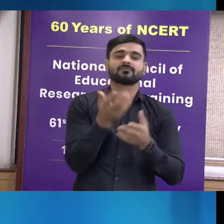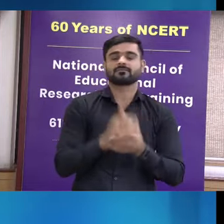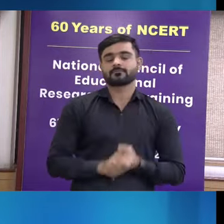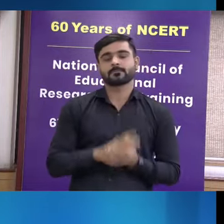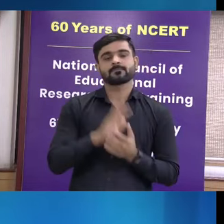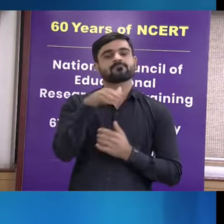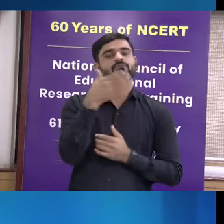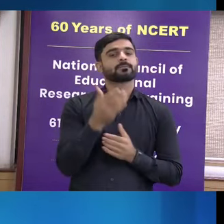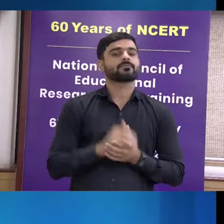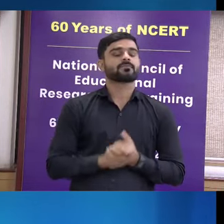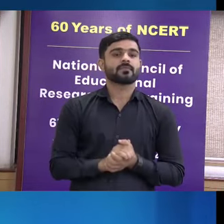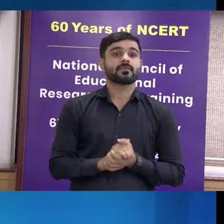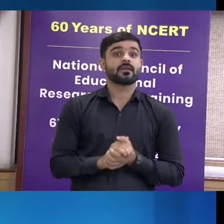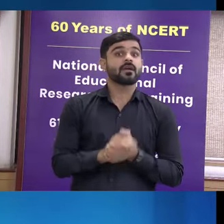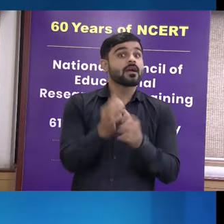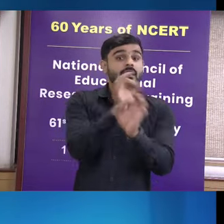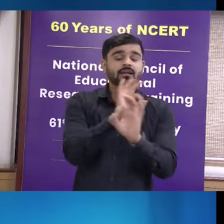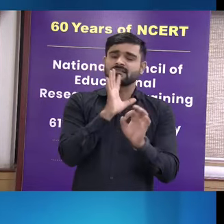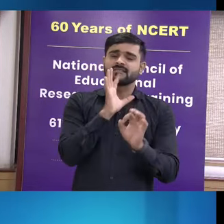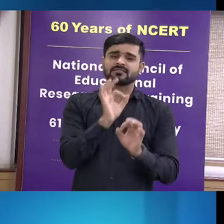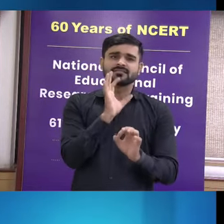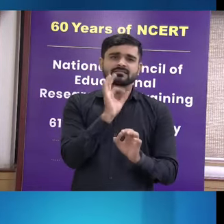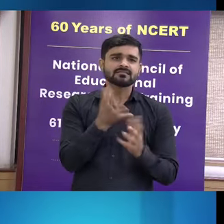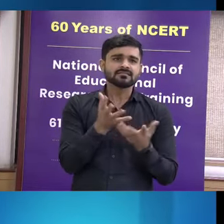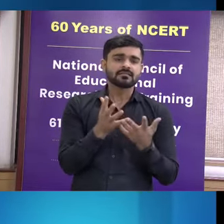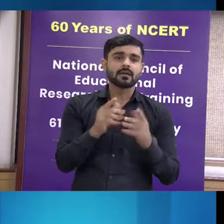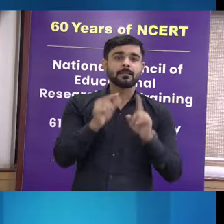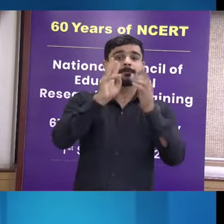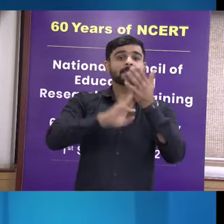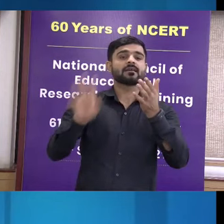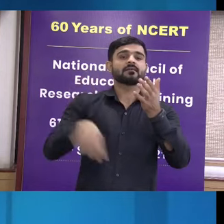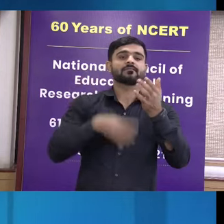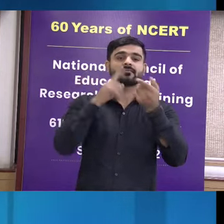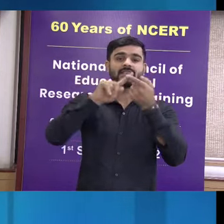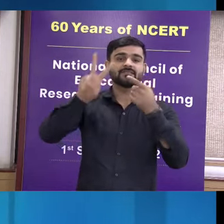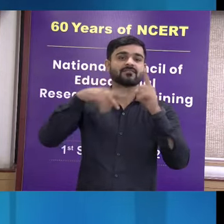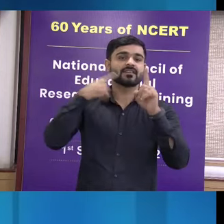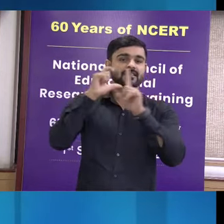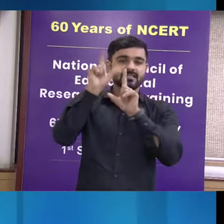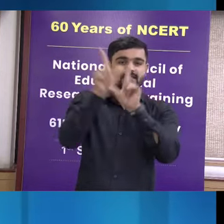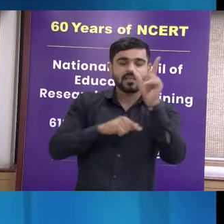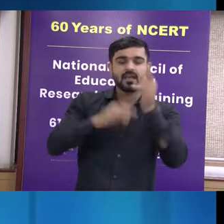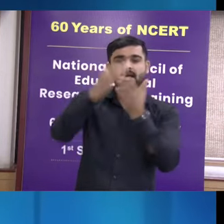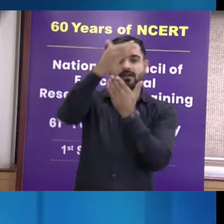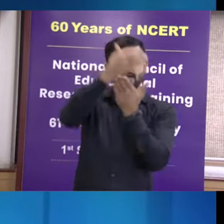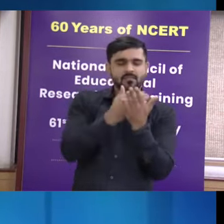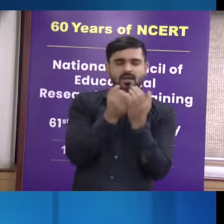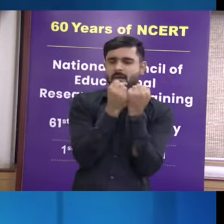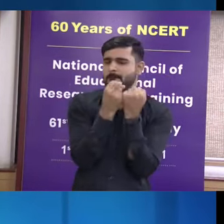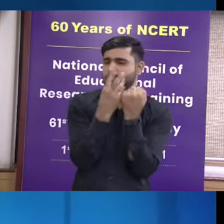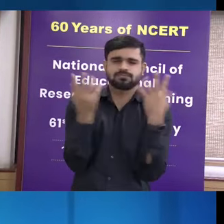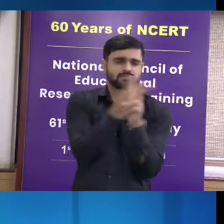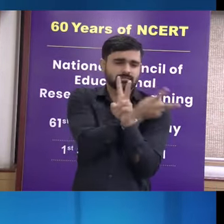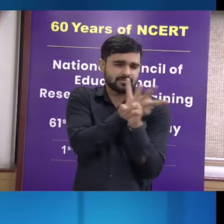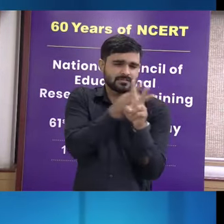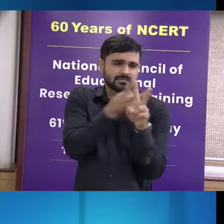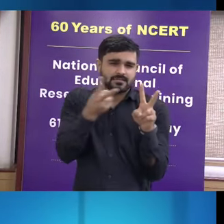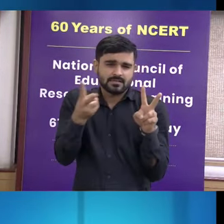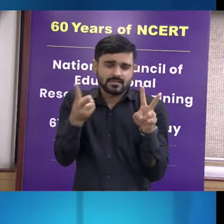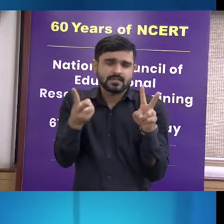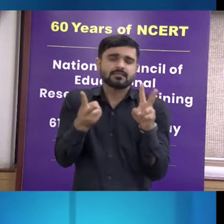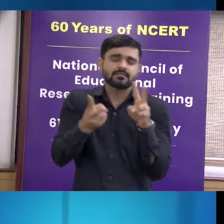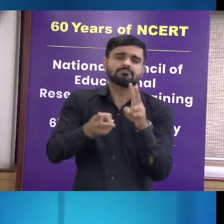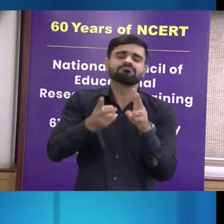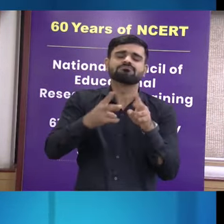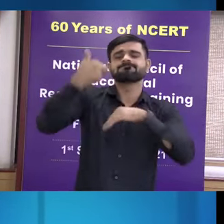and really amped up the PM eVidya program with so many different components under